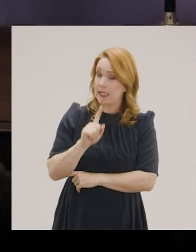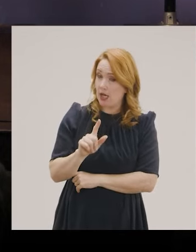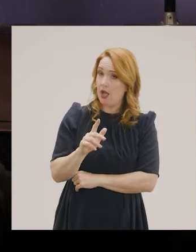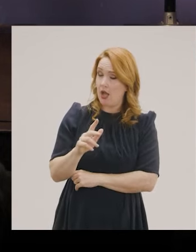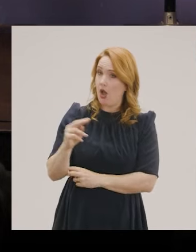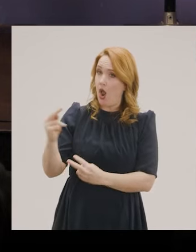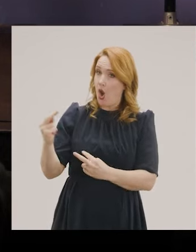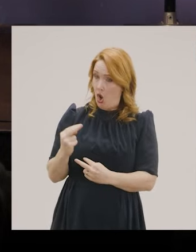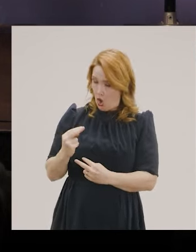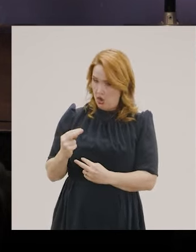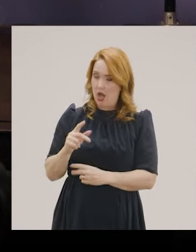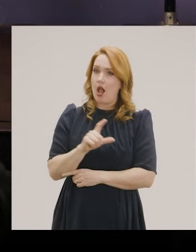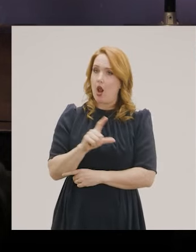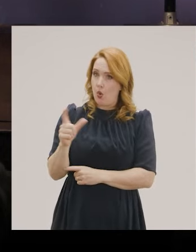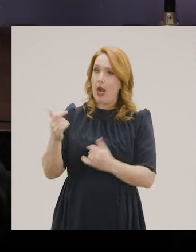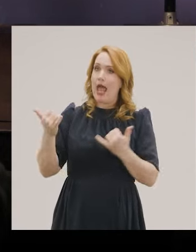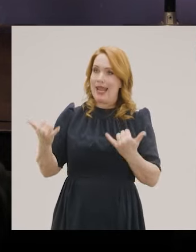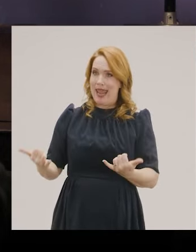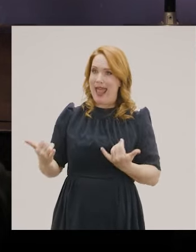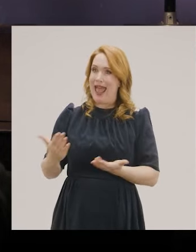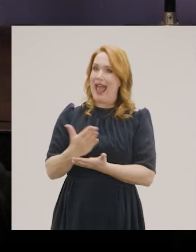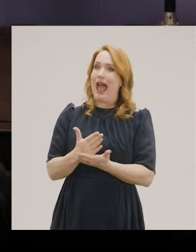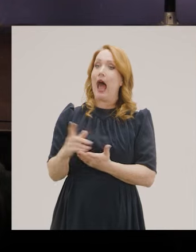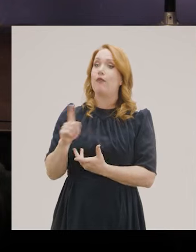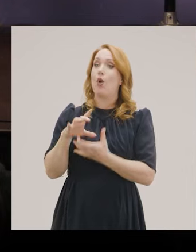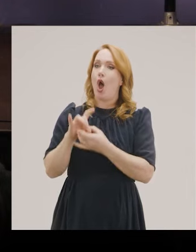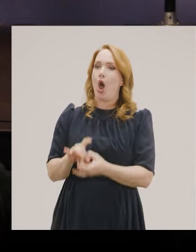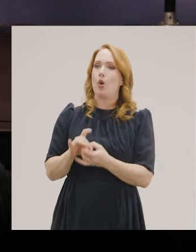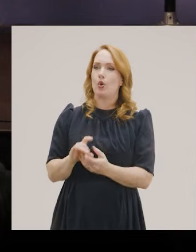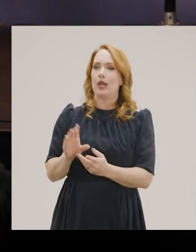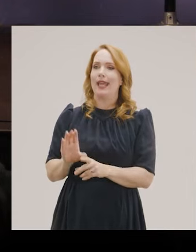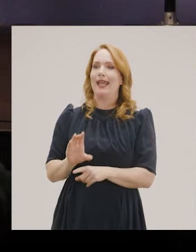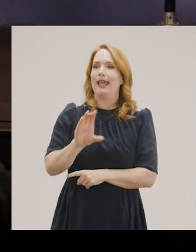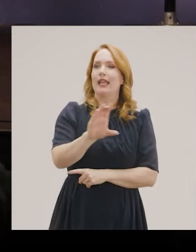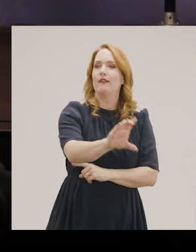bit, "Look, Lord, here and now I give half my